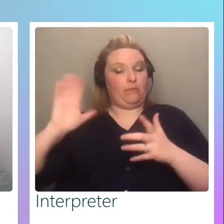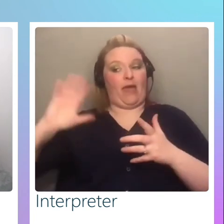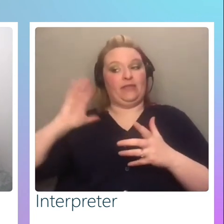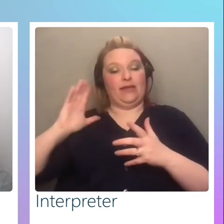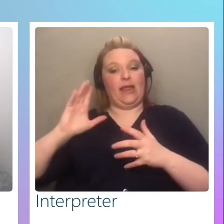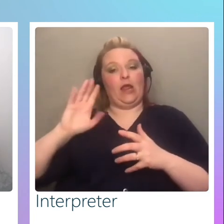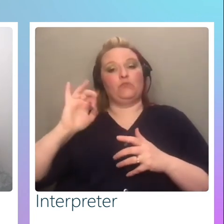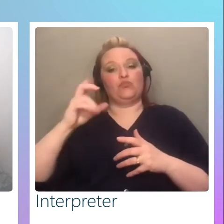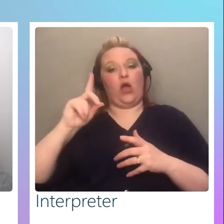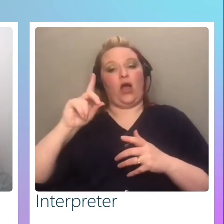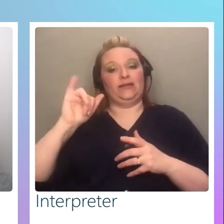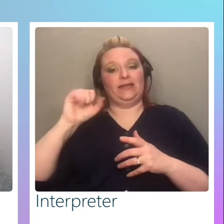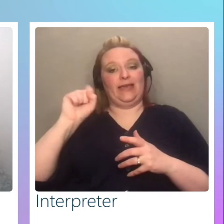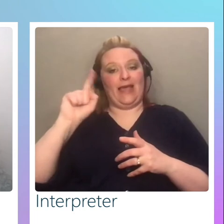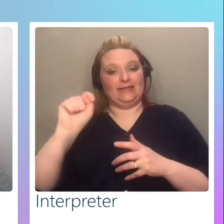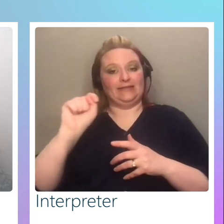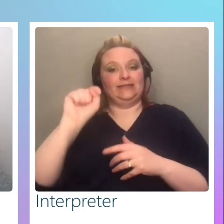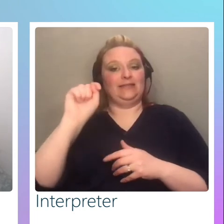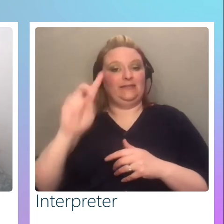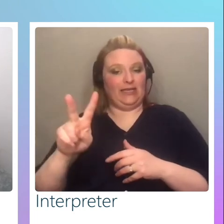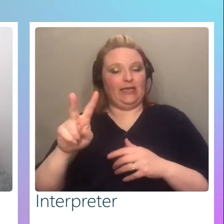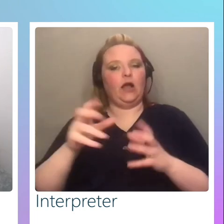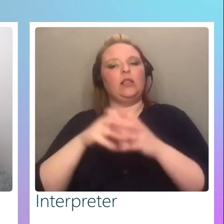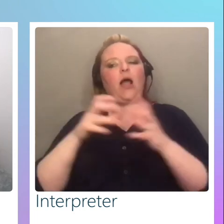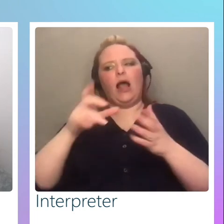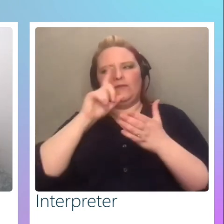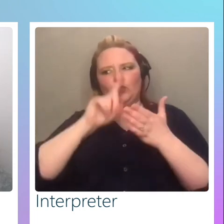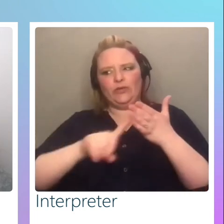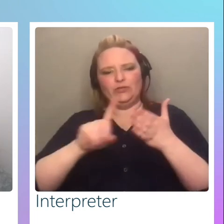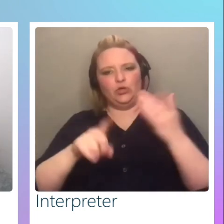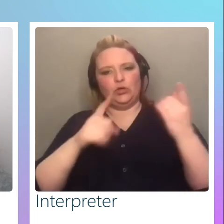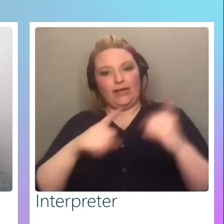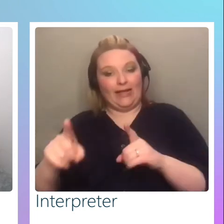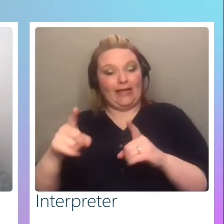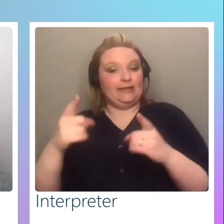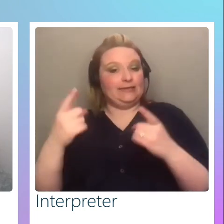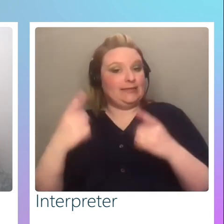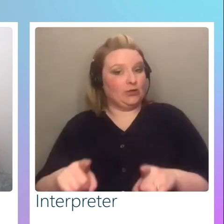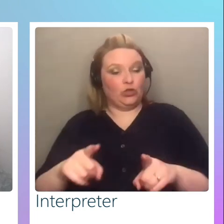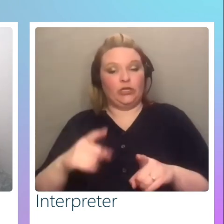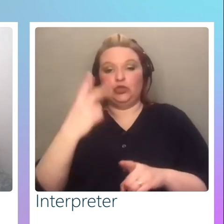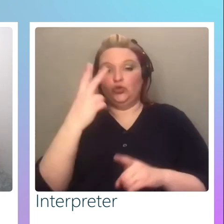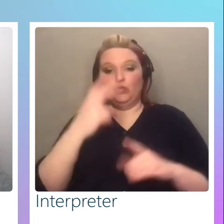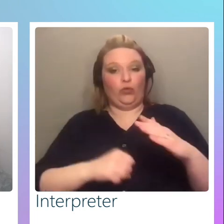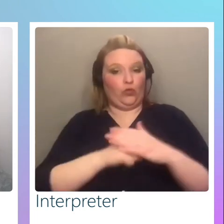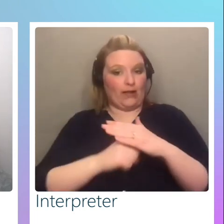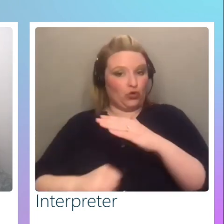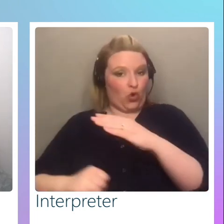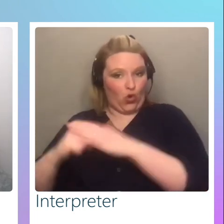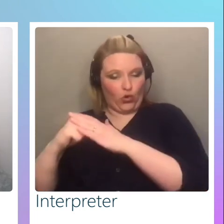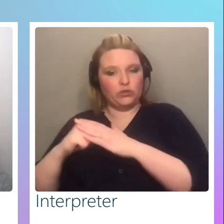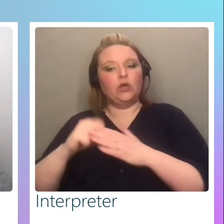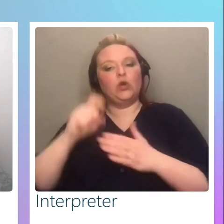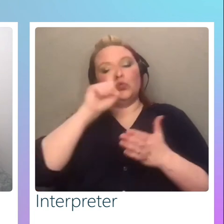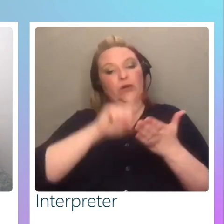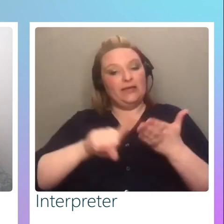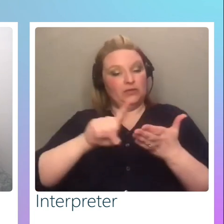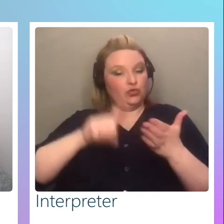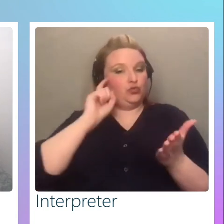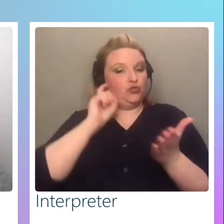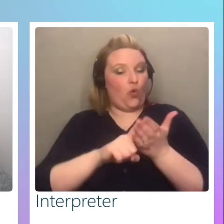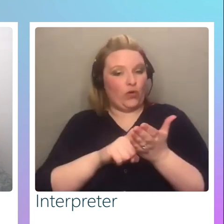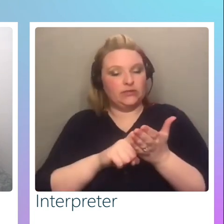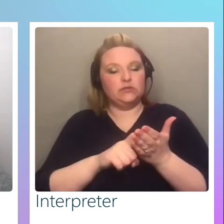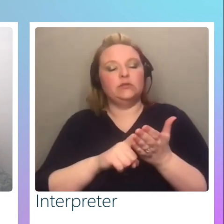TV. So there's been a ton of research. And essentially why they have two thresholds is the research has found